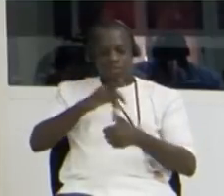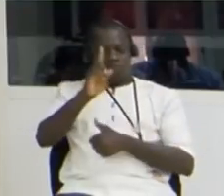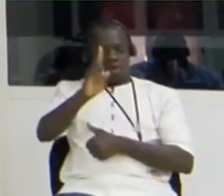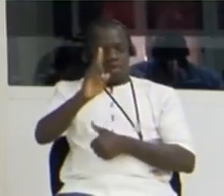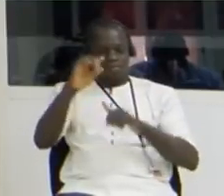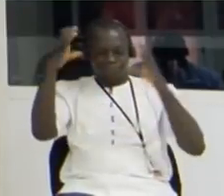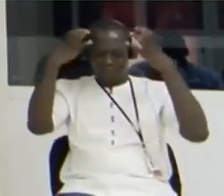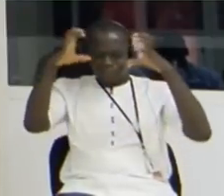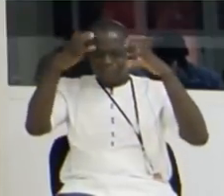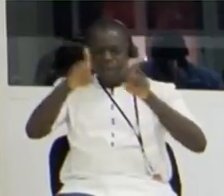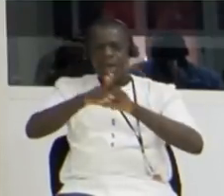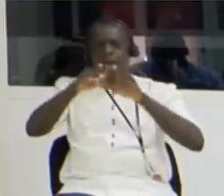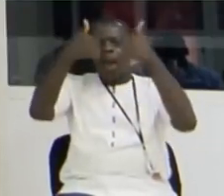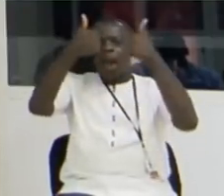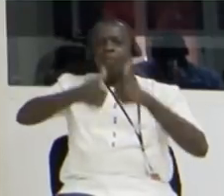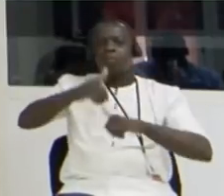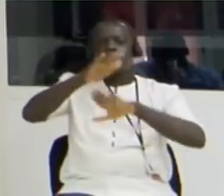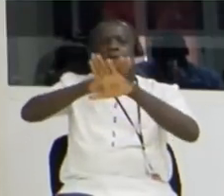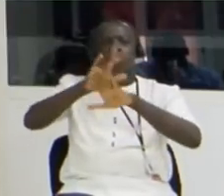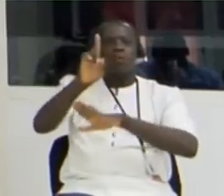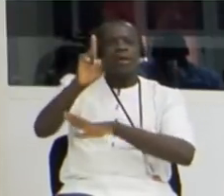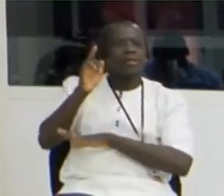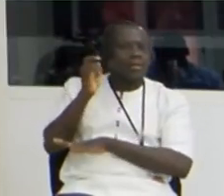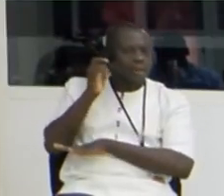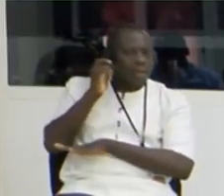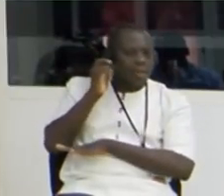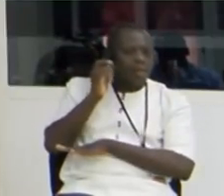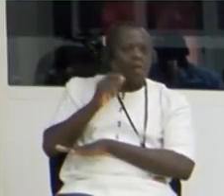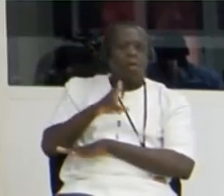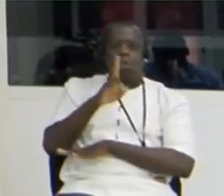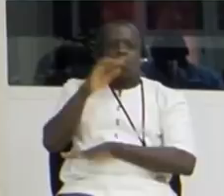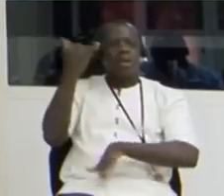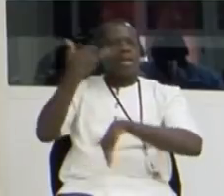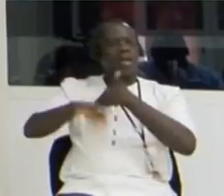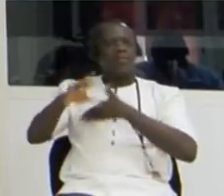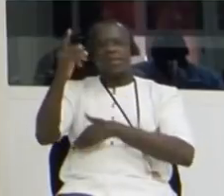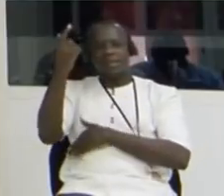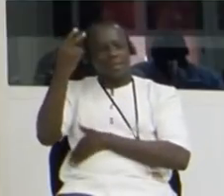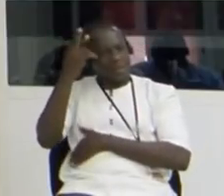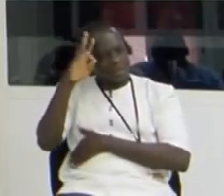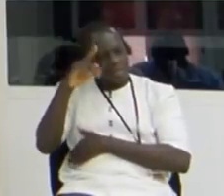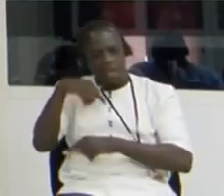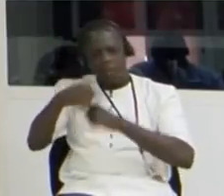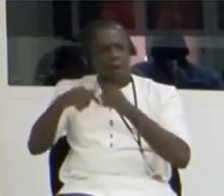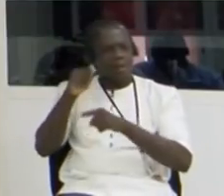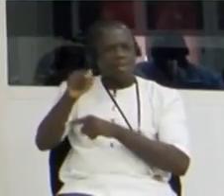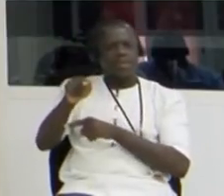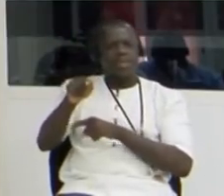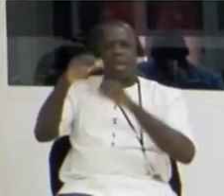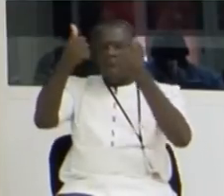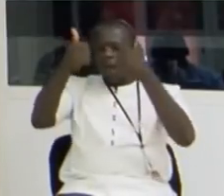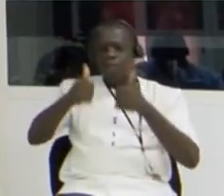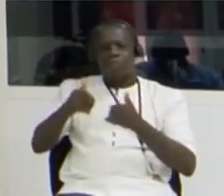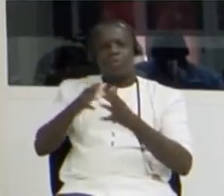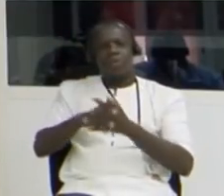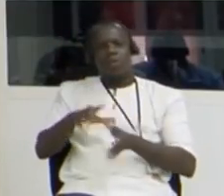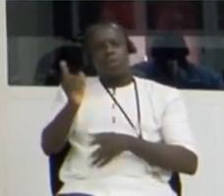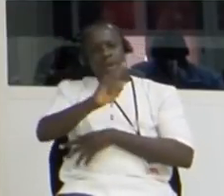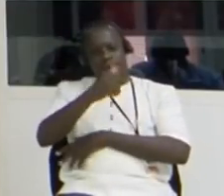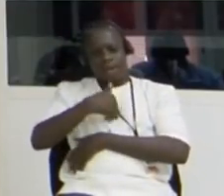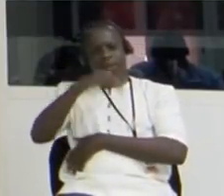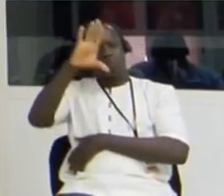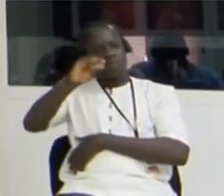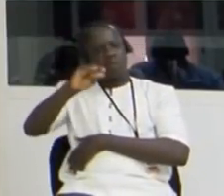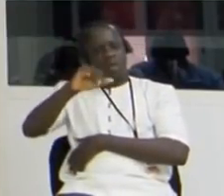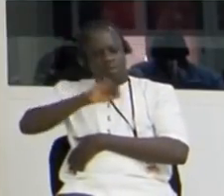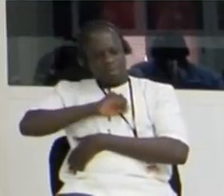happened with a particular girl that we never suspected, was happening. So what I did was,